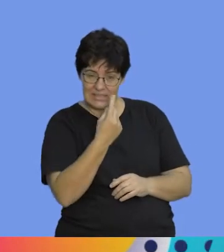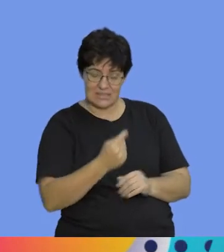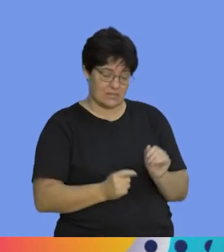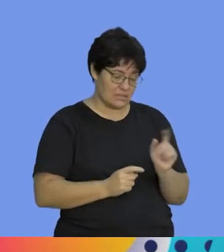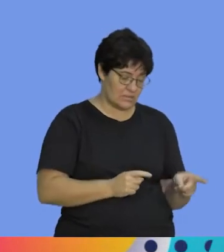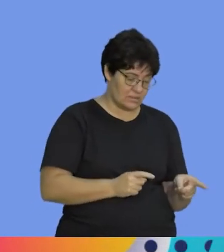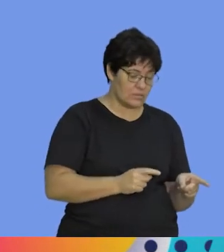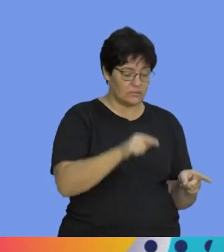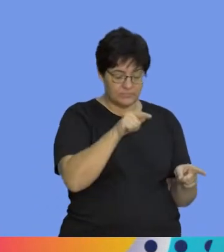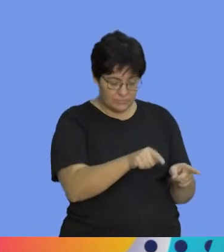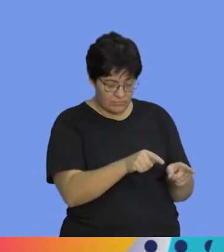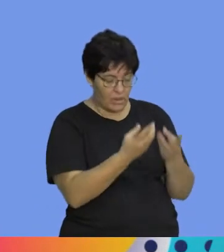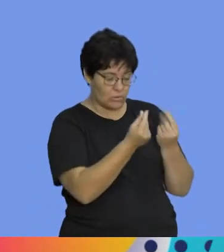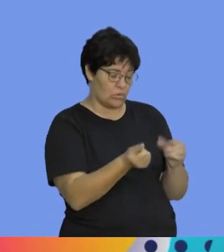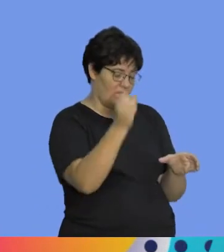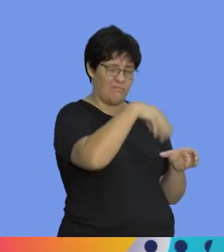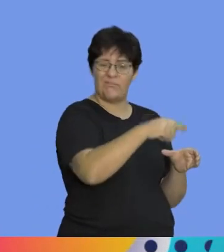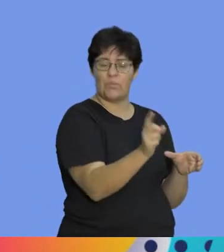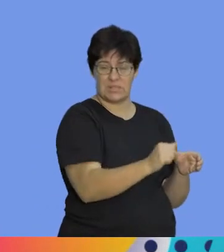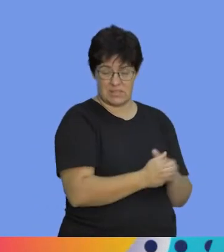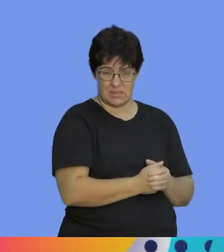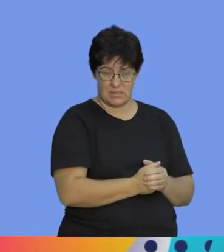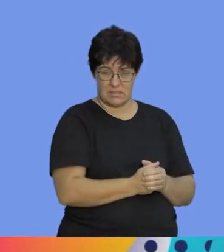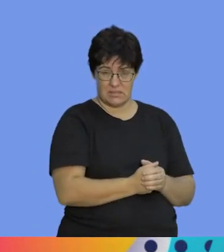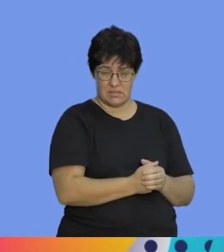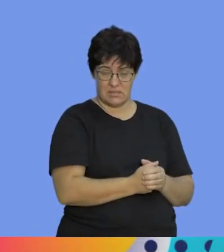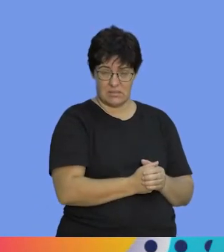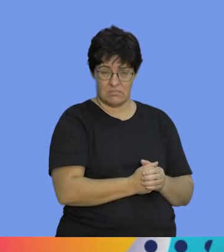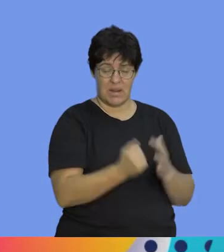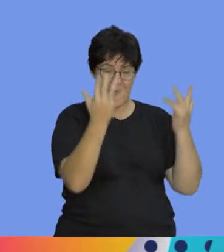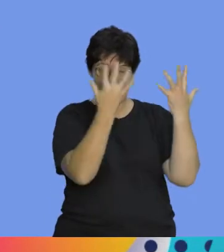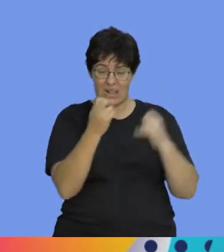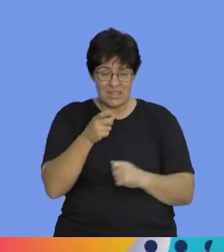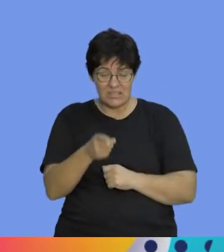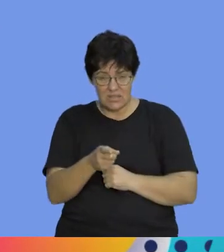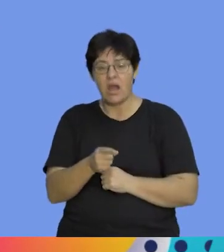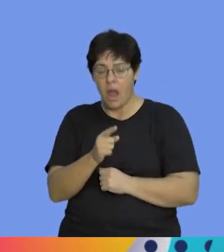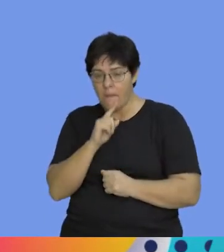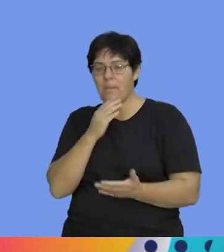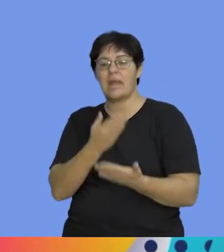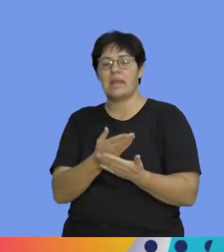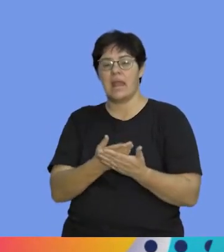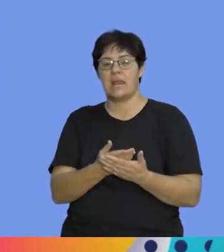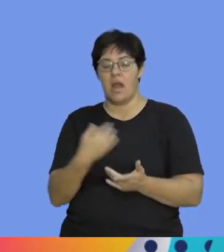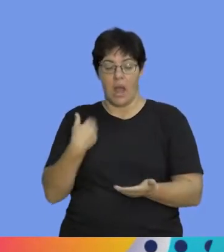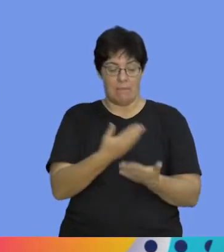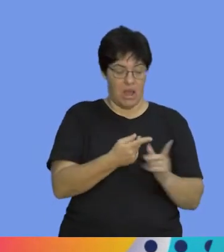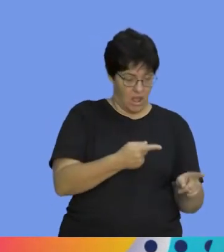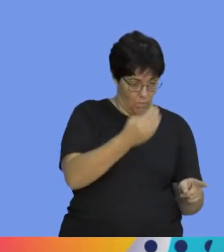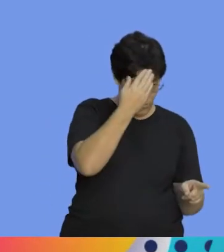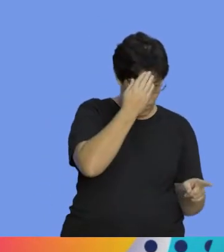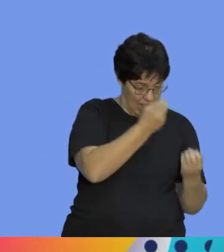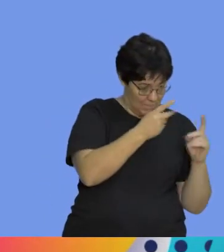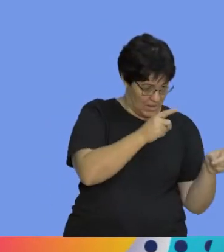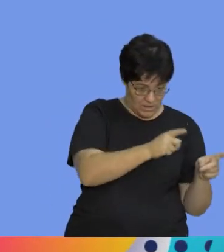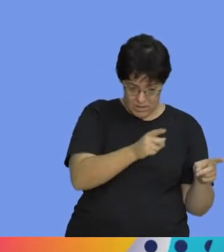exactly dissolving entails. And then when we talk stoichiometric calculation, it means then we are able to apply what we know.